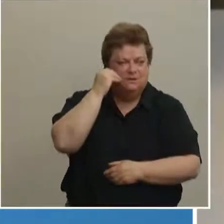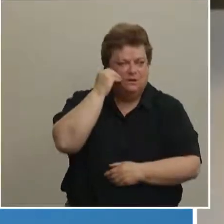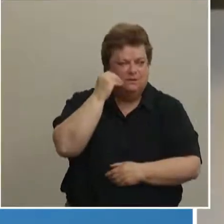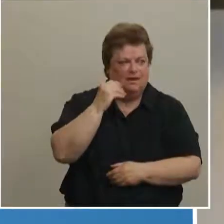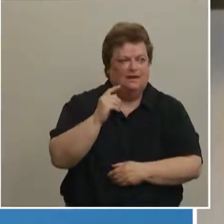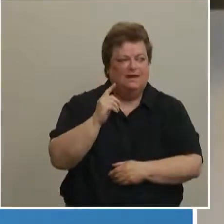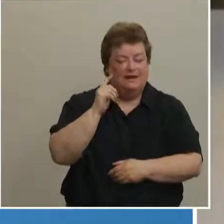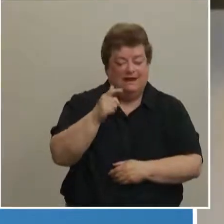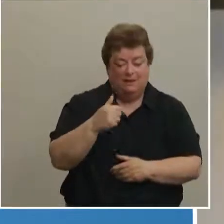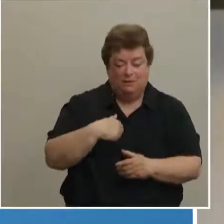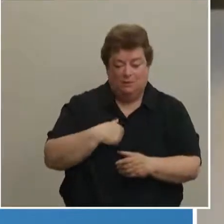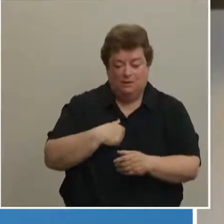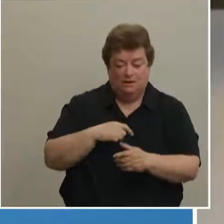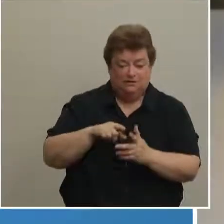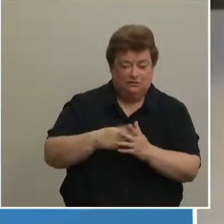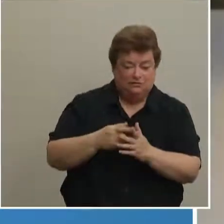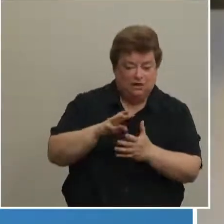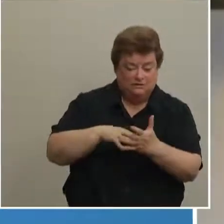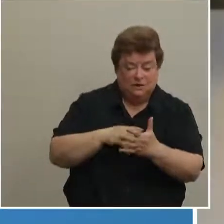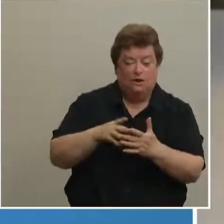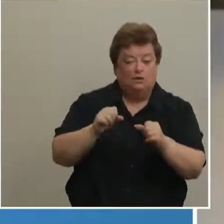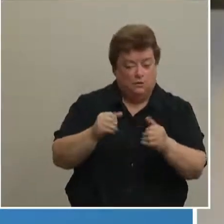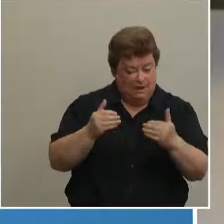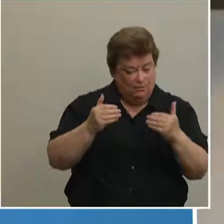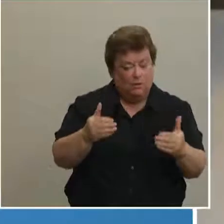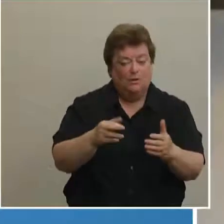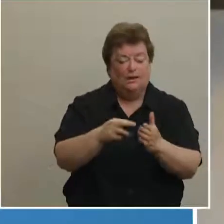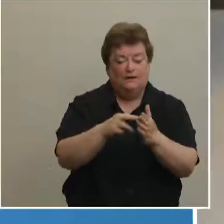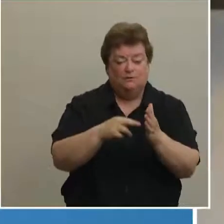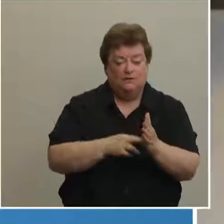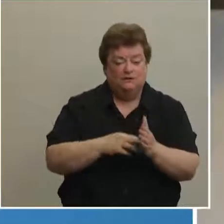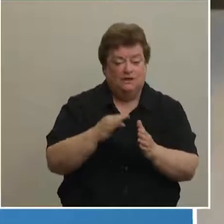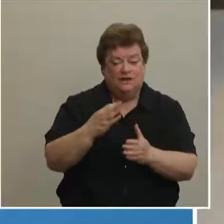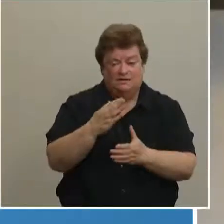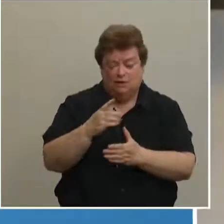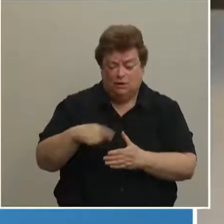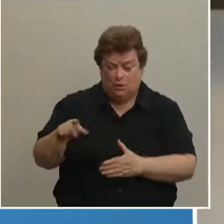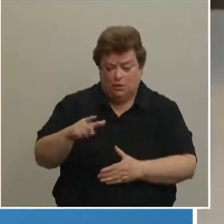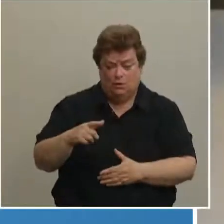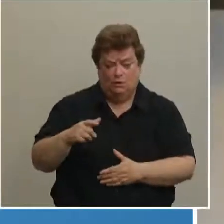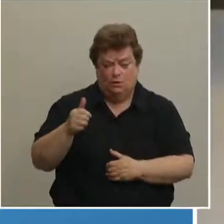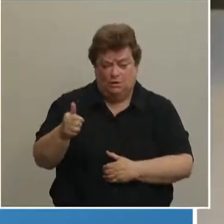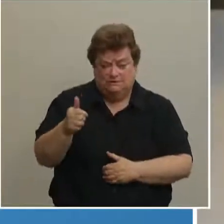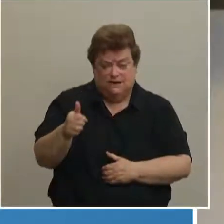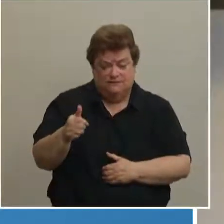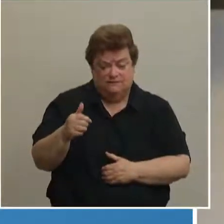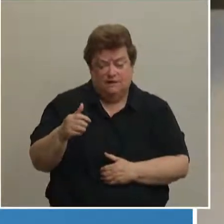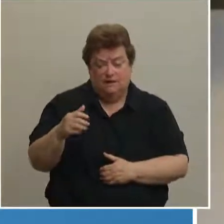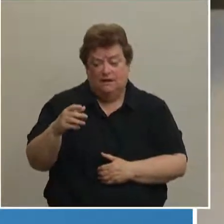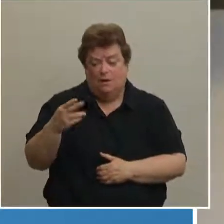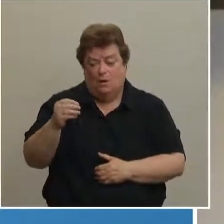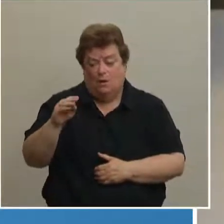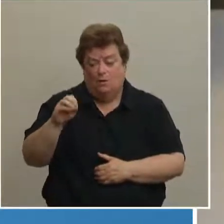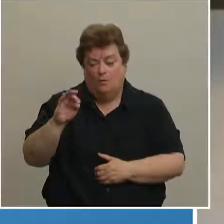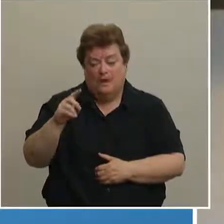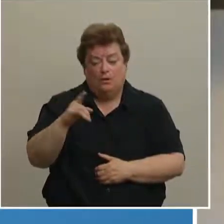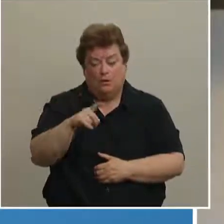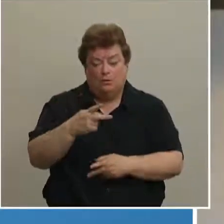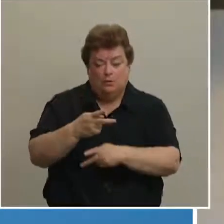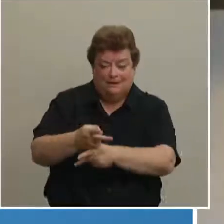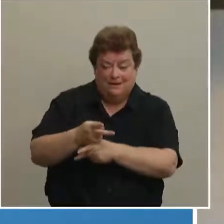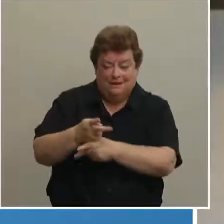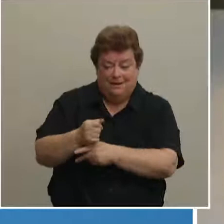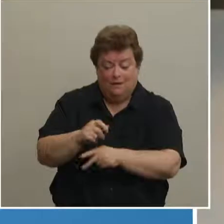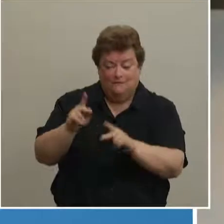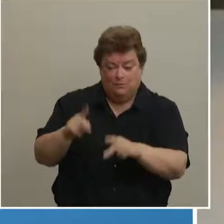hear from us to get scheduled. It's not too late to register. So if you yourself are homebound or care for someone who is, it's not